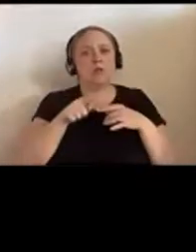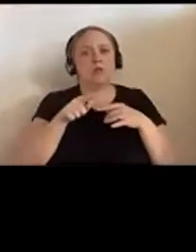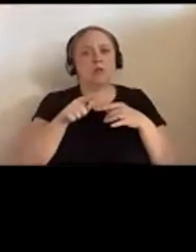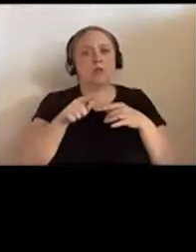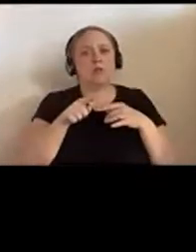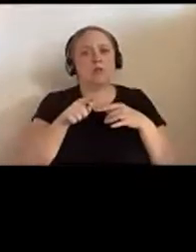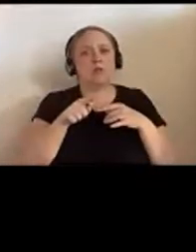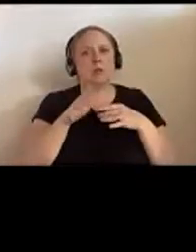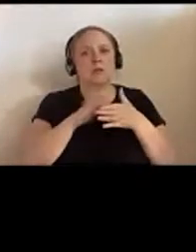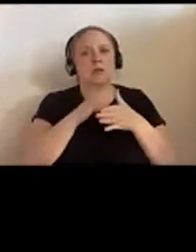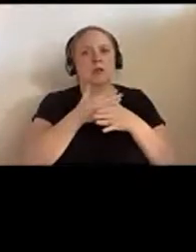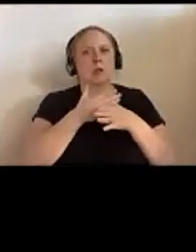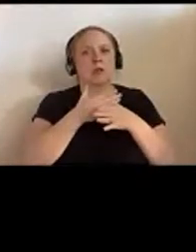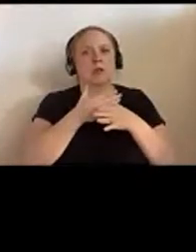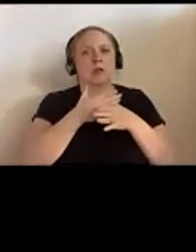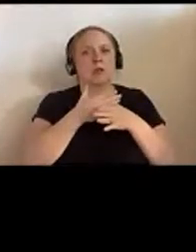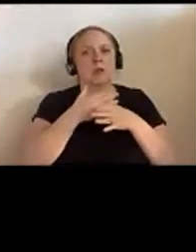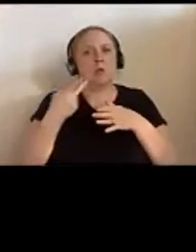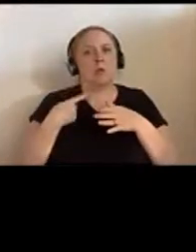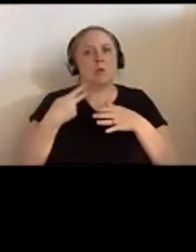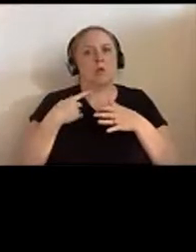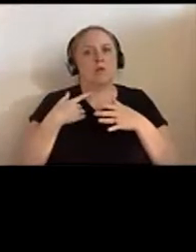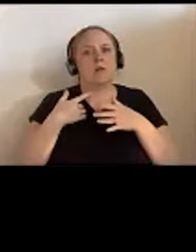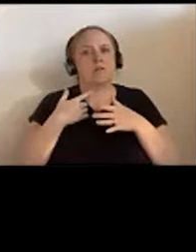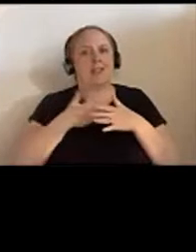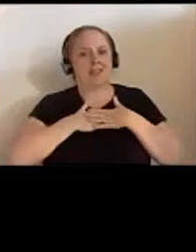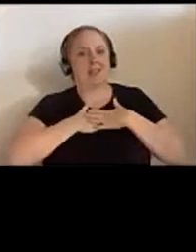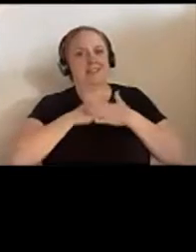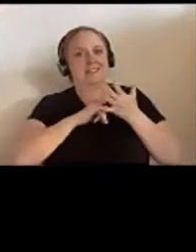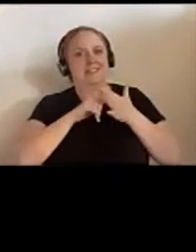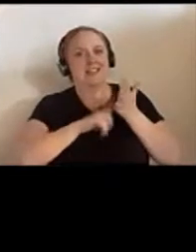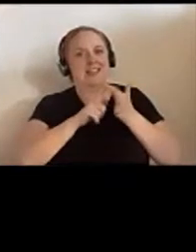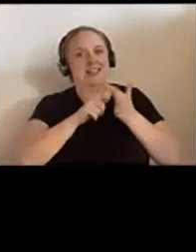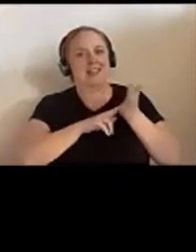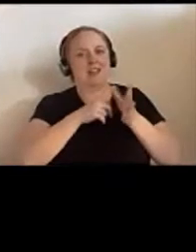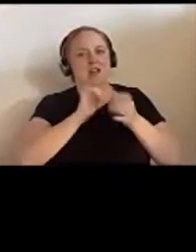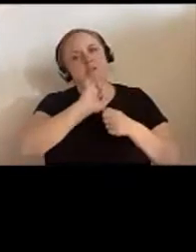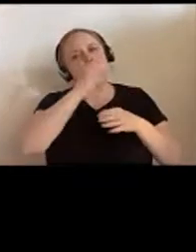first of all, because we're both admirers of Selena and of this work in particular.